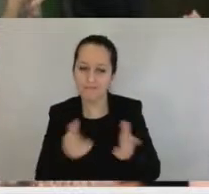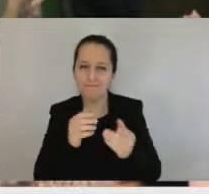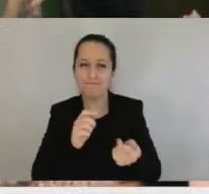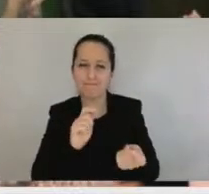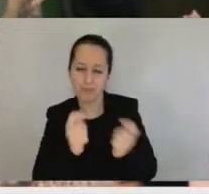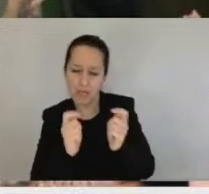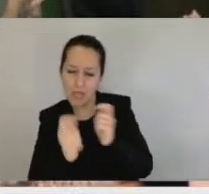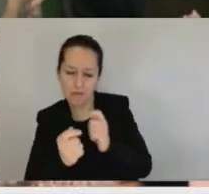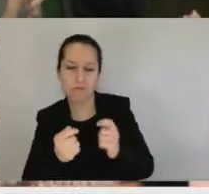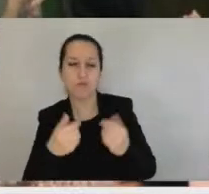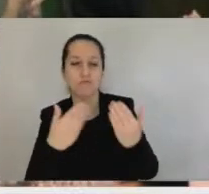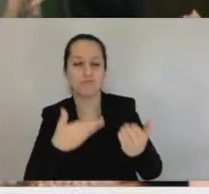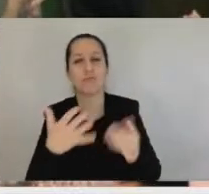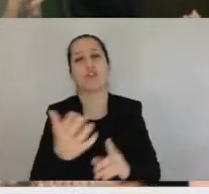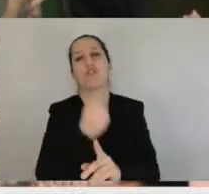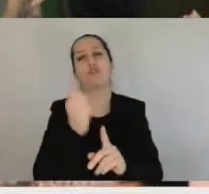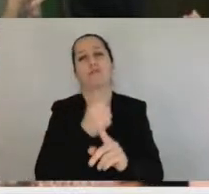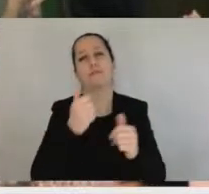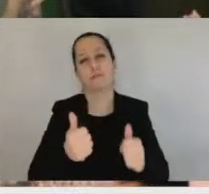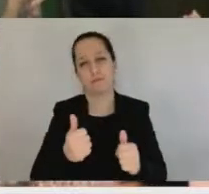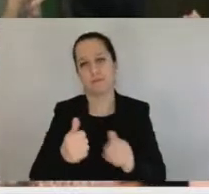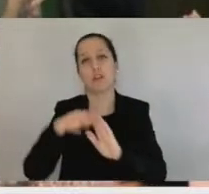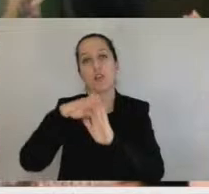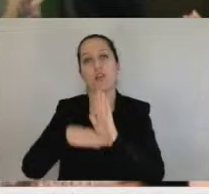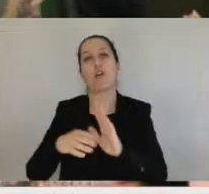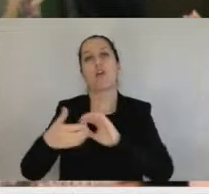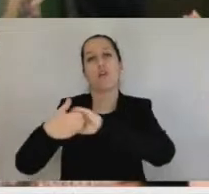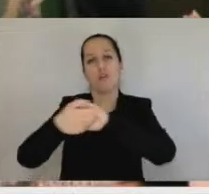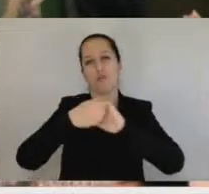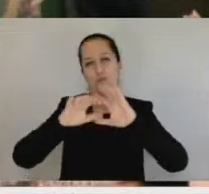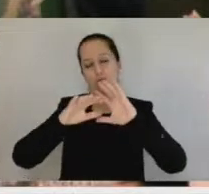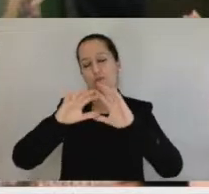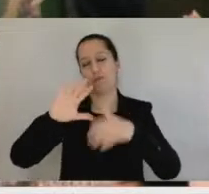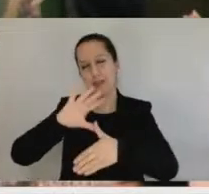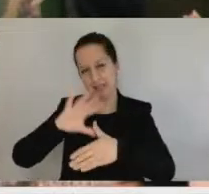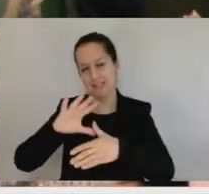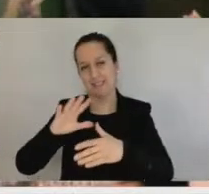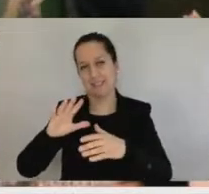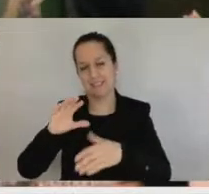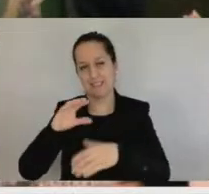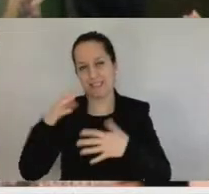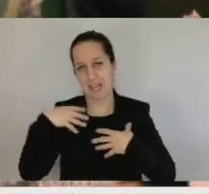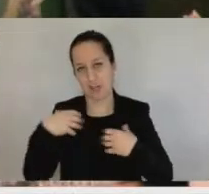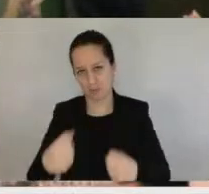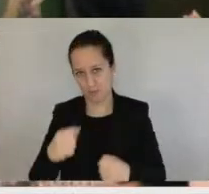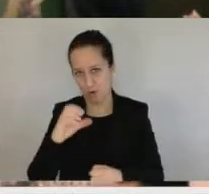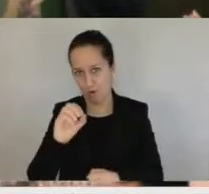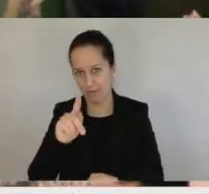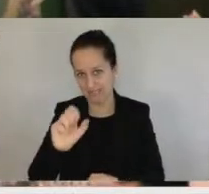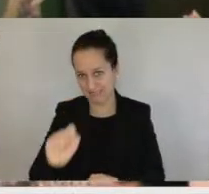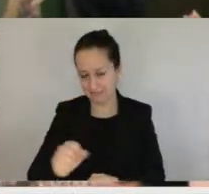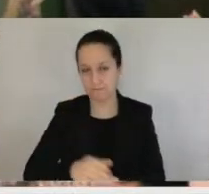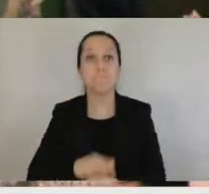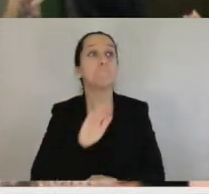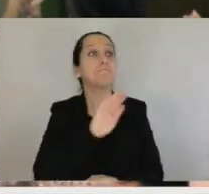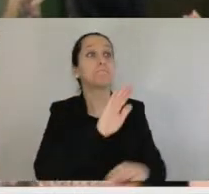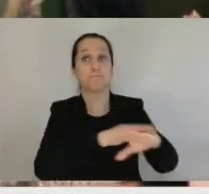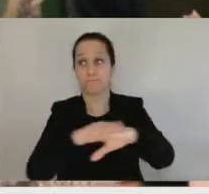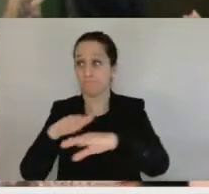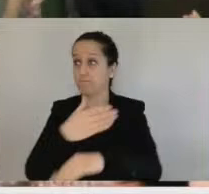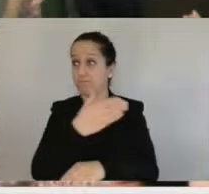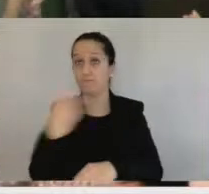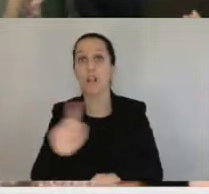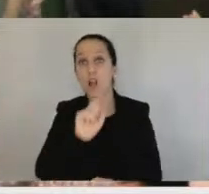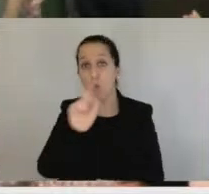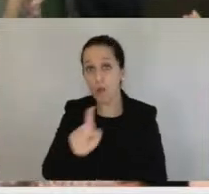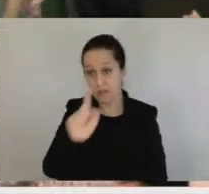Thank you also for sharing some of the strategic lines from PAHO. Let me remind you about the survey for